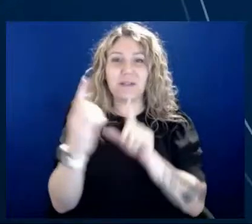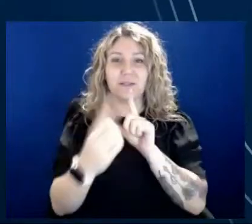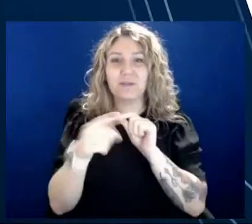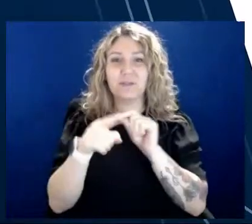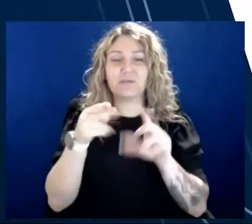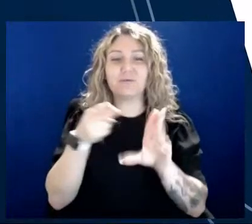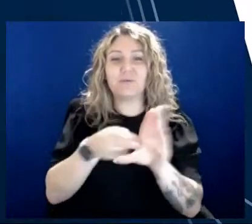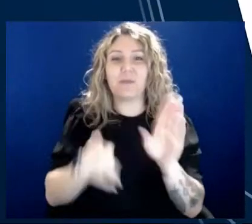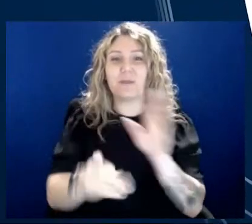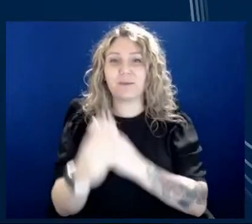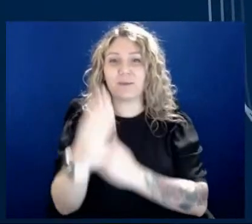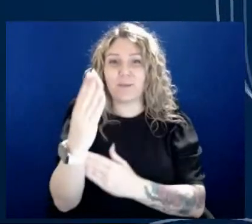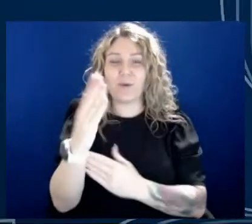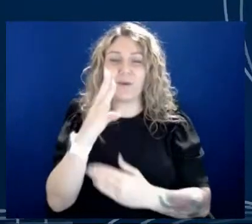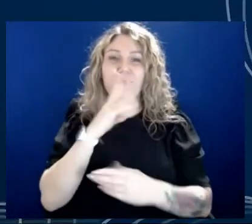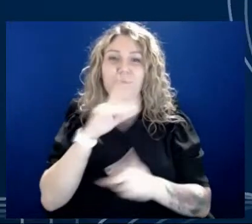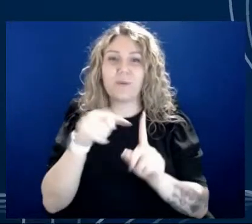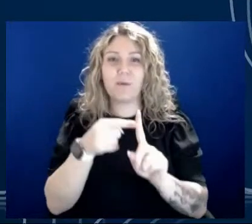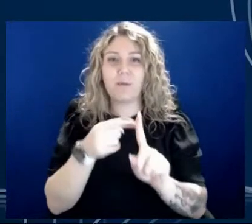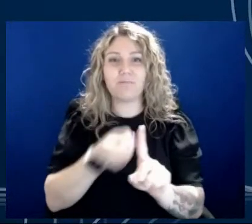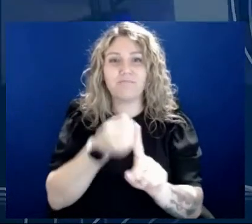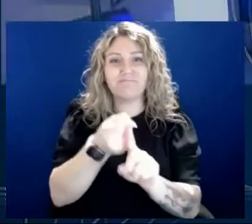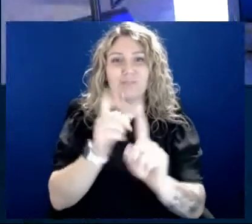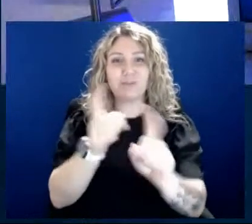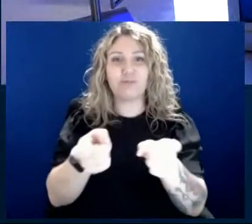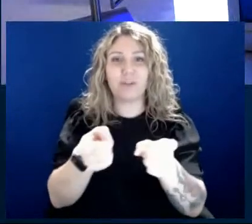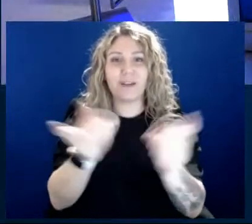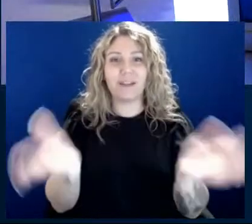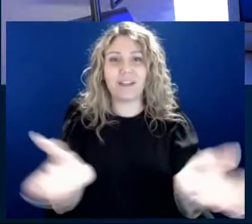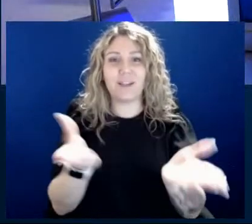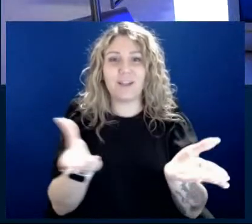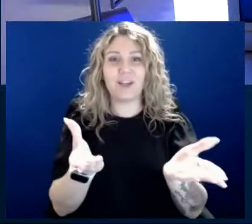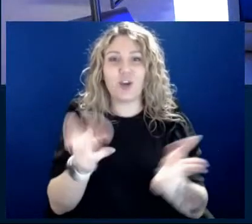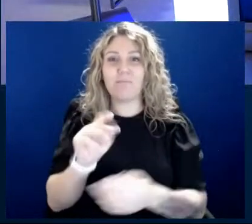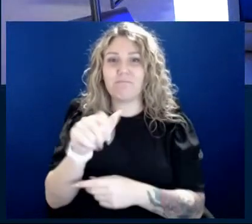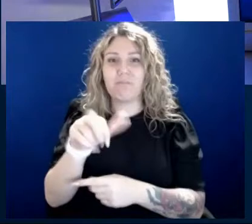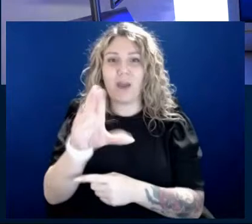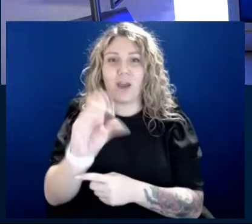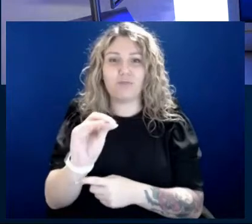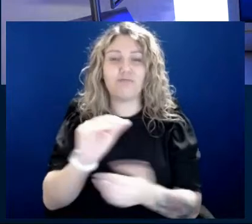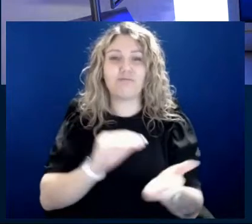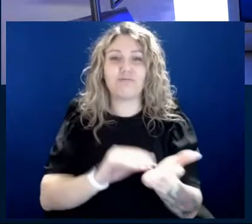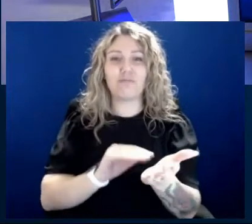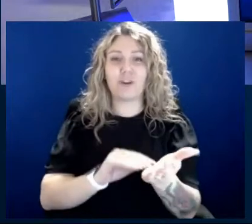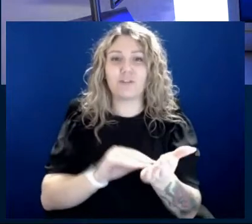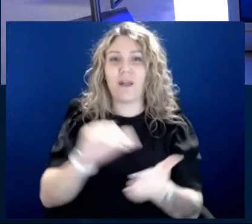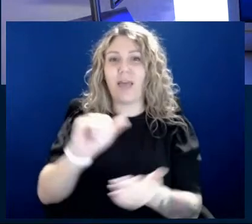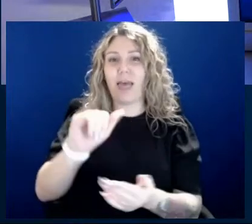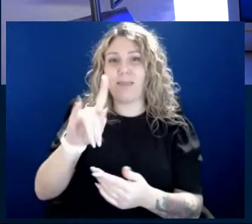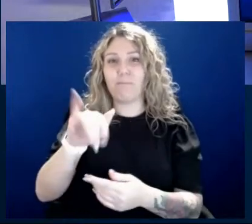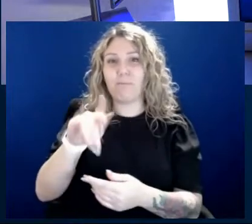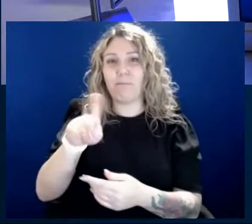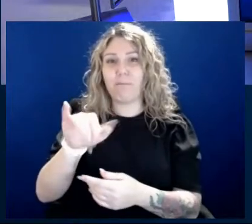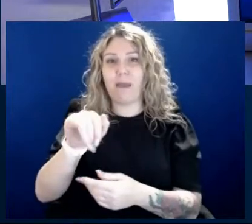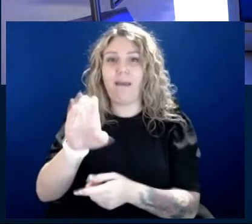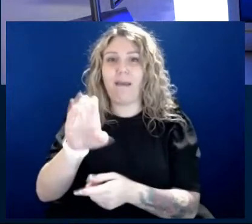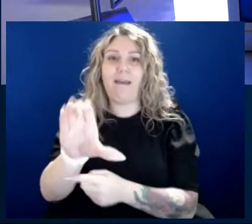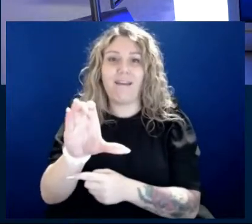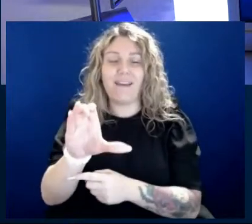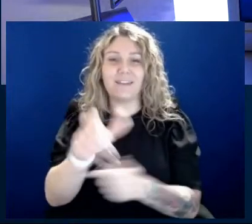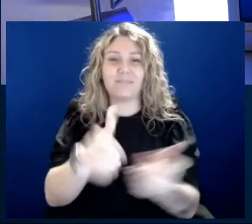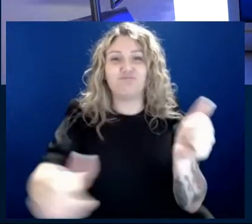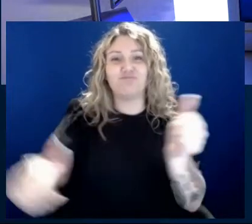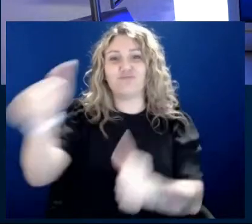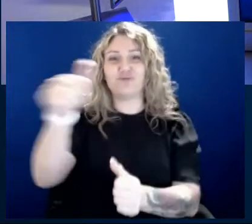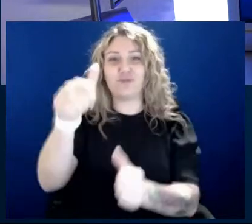about the impact the grant is having here in the Metro is Dr. Ed Ellerbeck, Chair of Population Health at KU Medical Center, and also